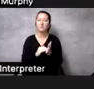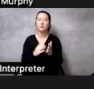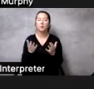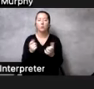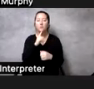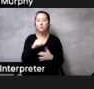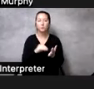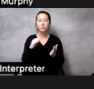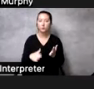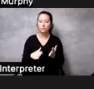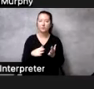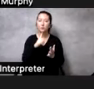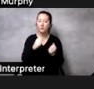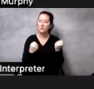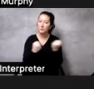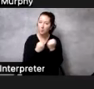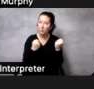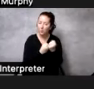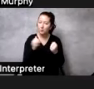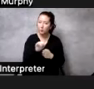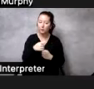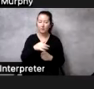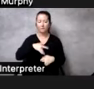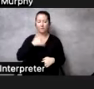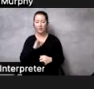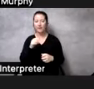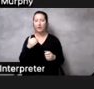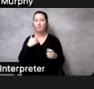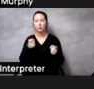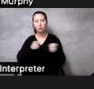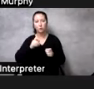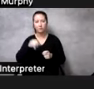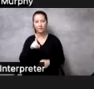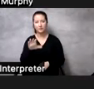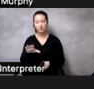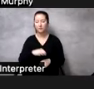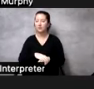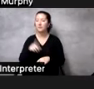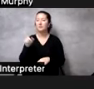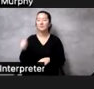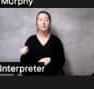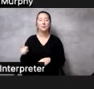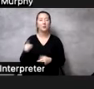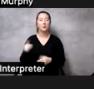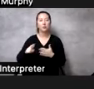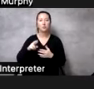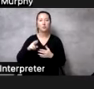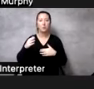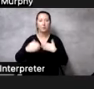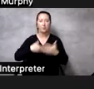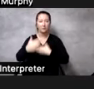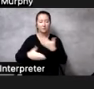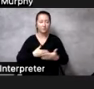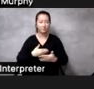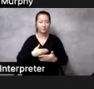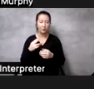students are really behind it and feel like they are in charge of it. And that this is research productivity routine. So it's making